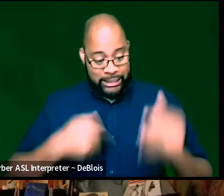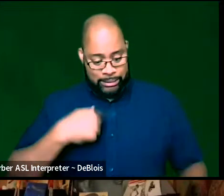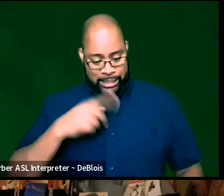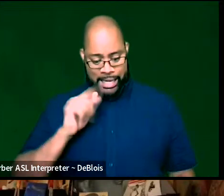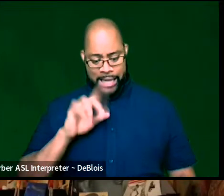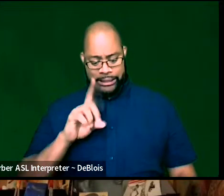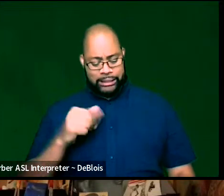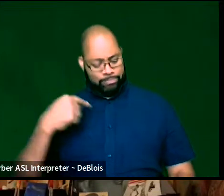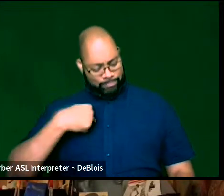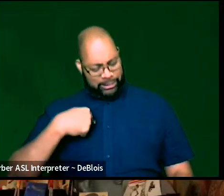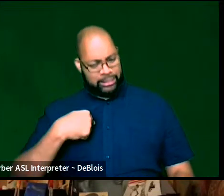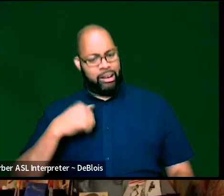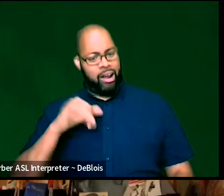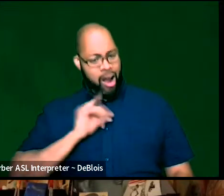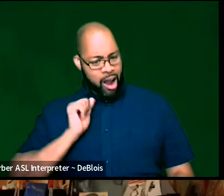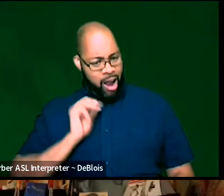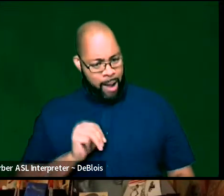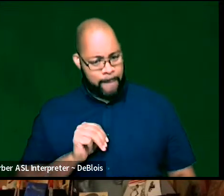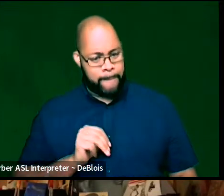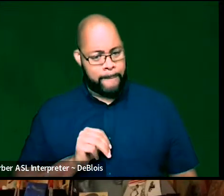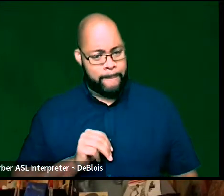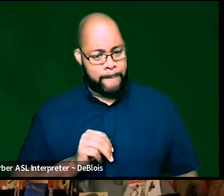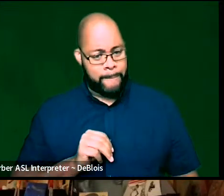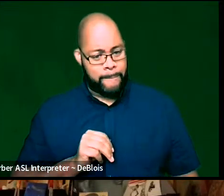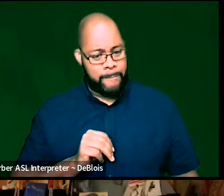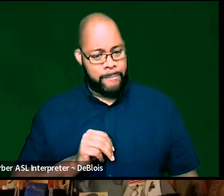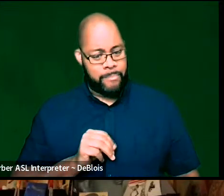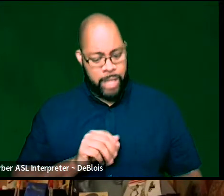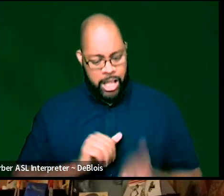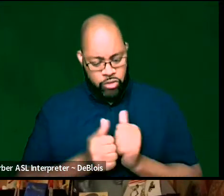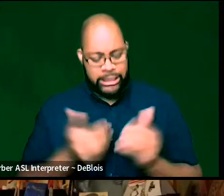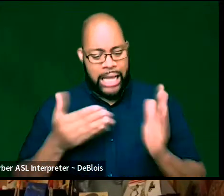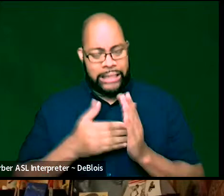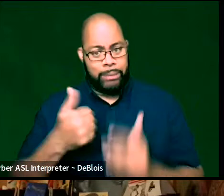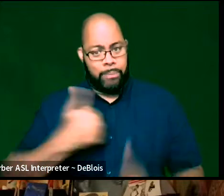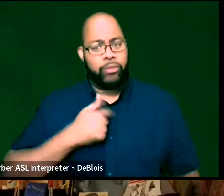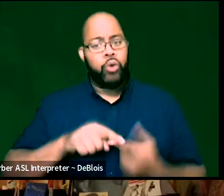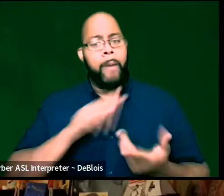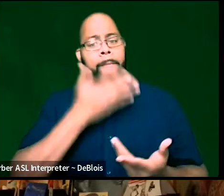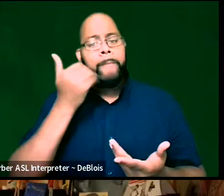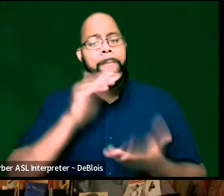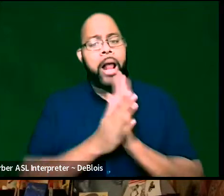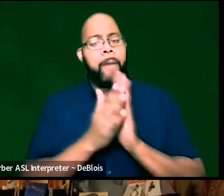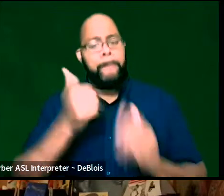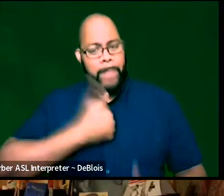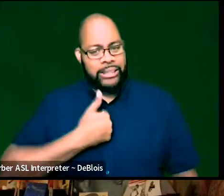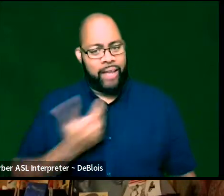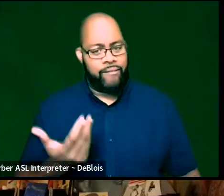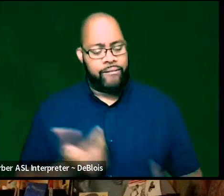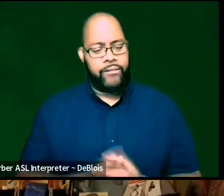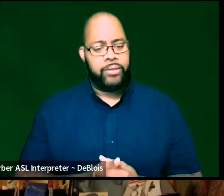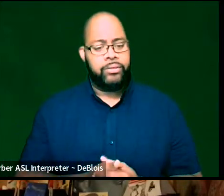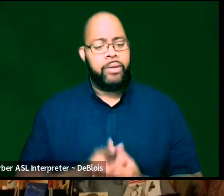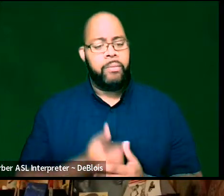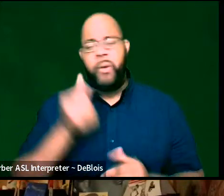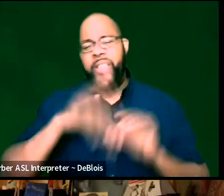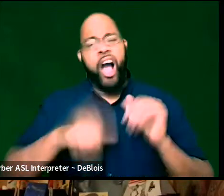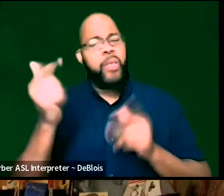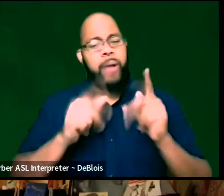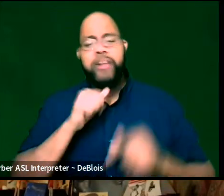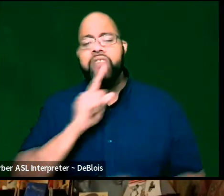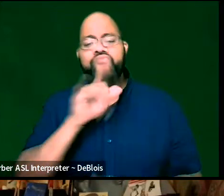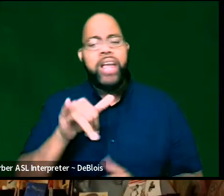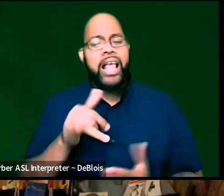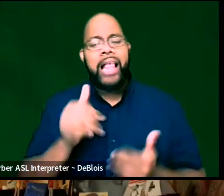Kandis. I am in a race against Kandis to be a better Kandis than anyone else. So I'm not